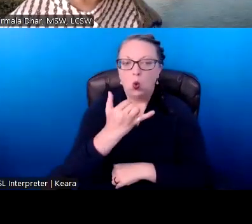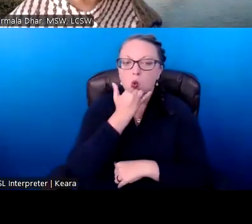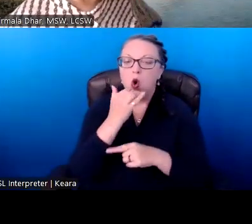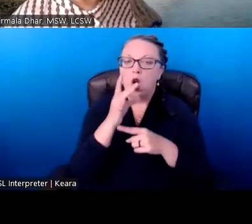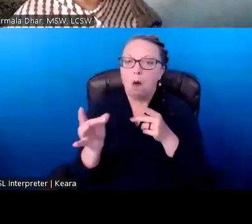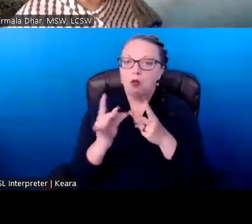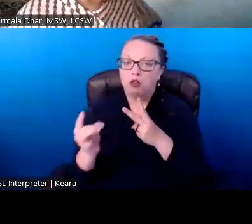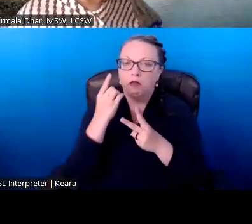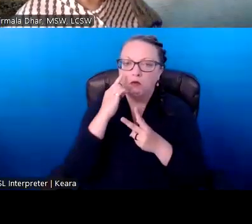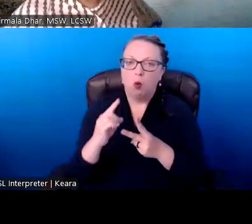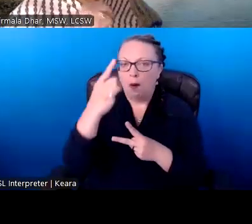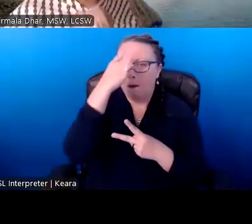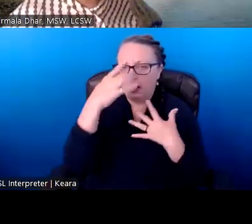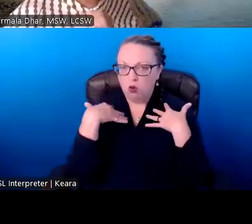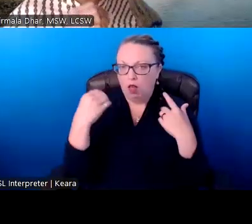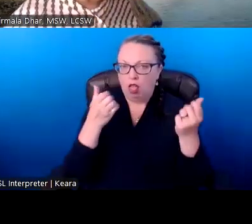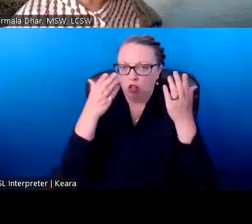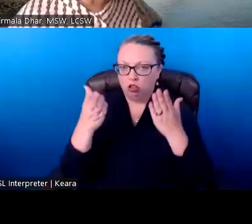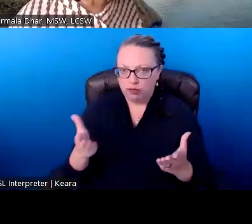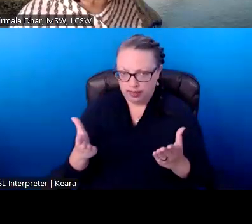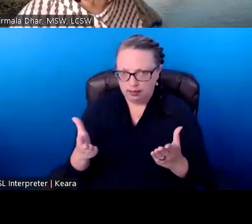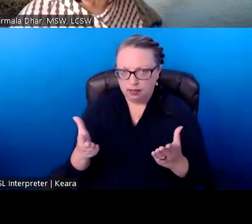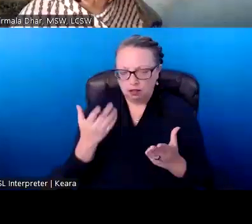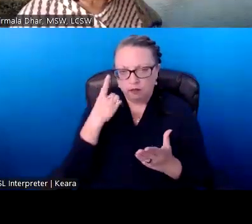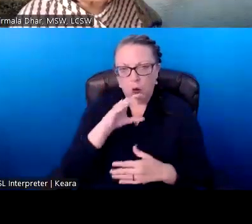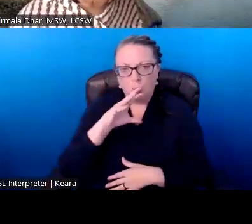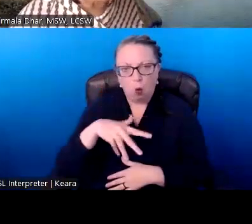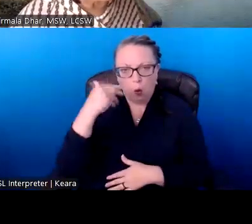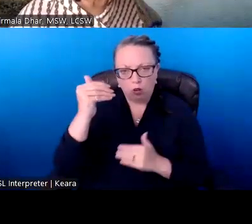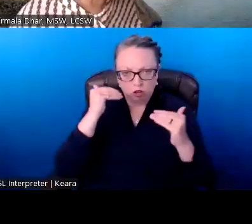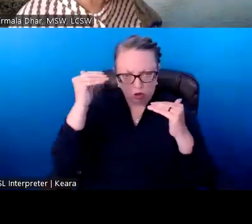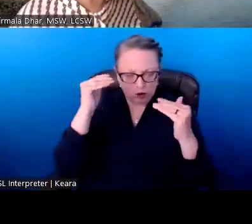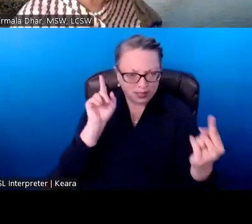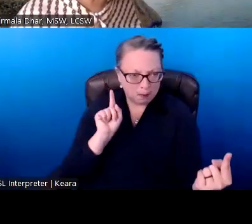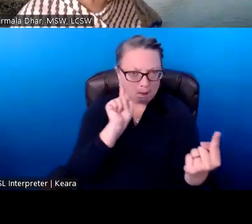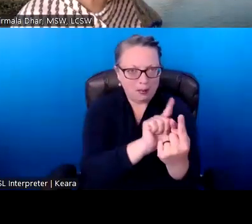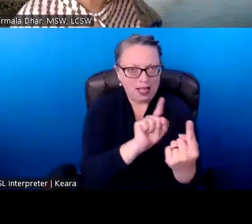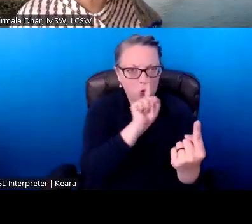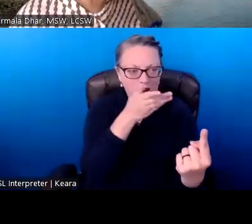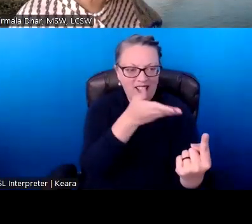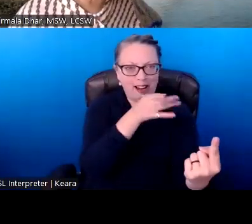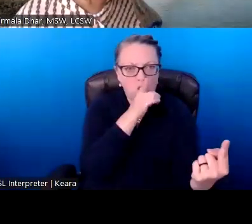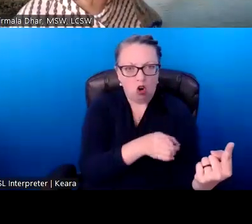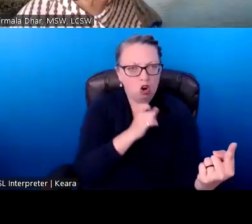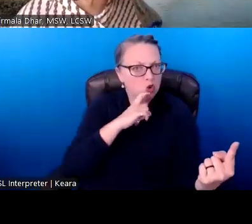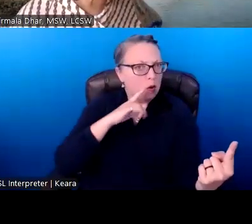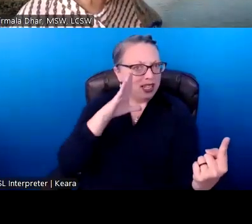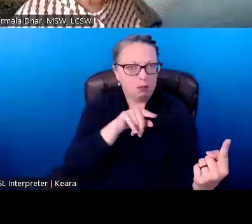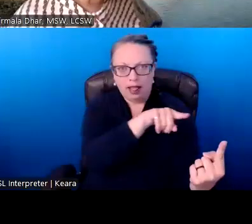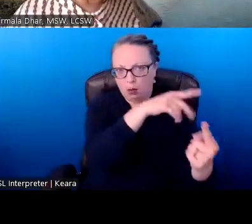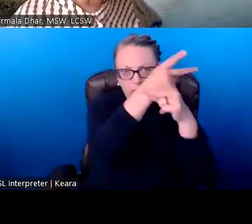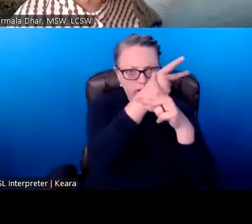health services for older adults. Meet older adults where they are instead of expecting them to